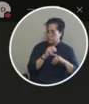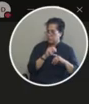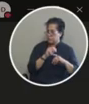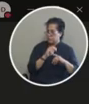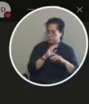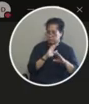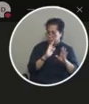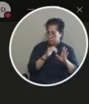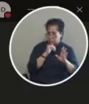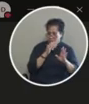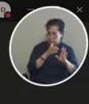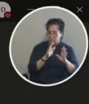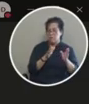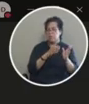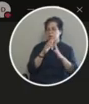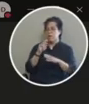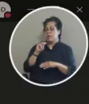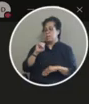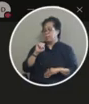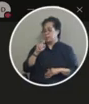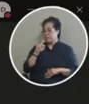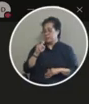We'll move on to Mr. Max Grossman.